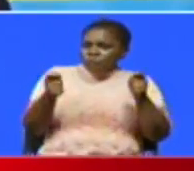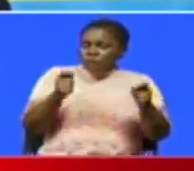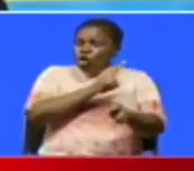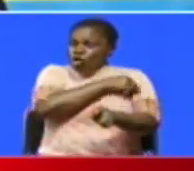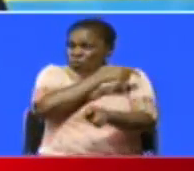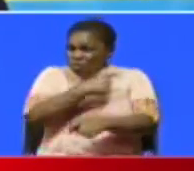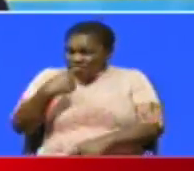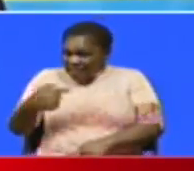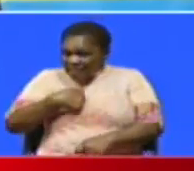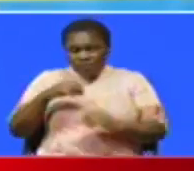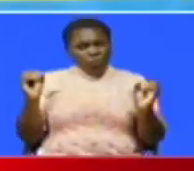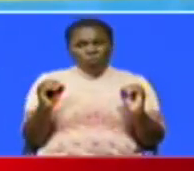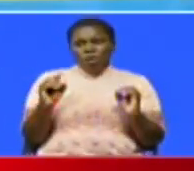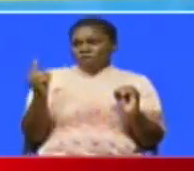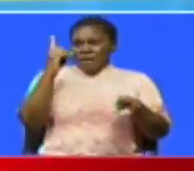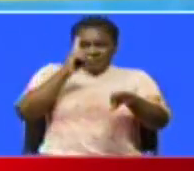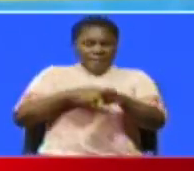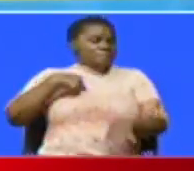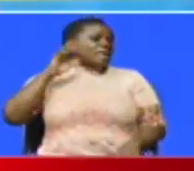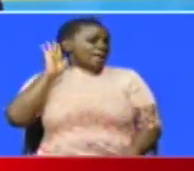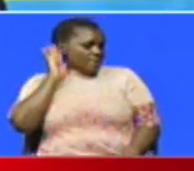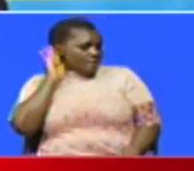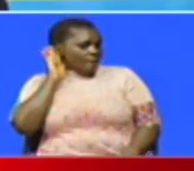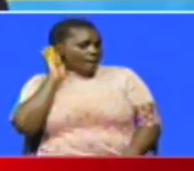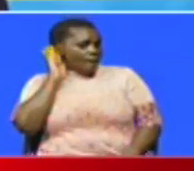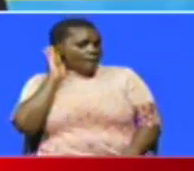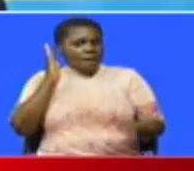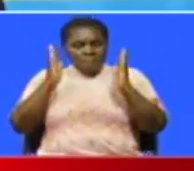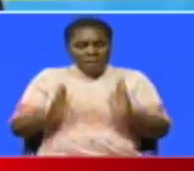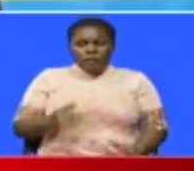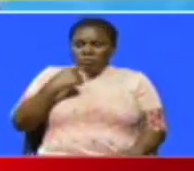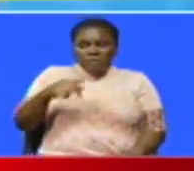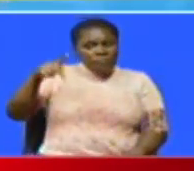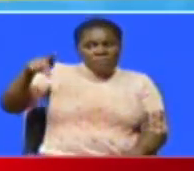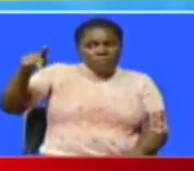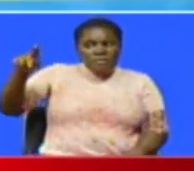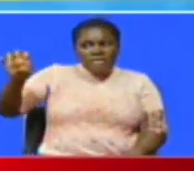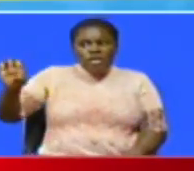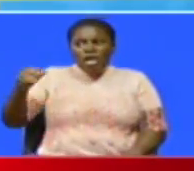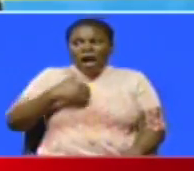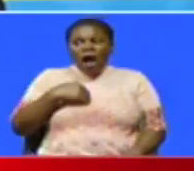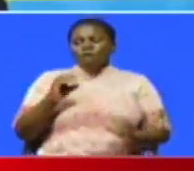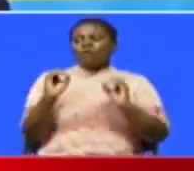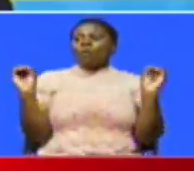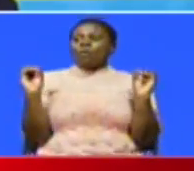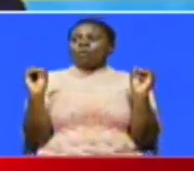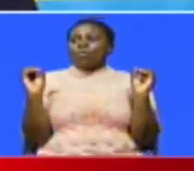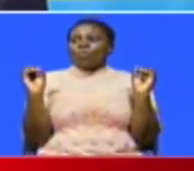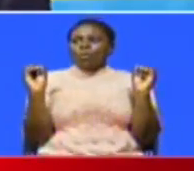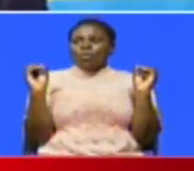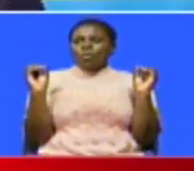hospitals in Nairobi. That is the first time I have ever heard of anybody saying that there is a hospital in Nairobi that doesn't have